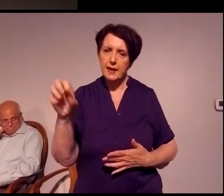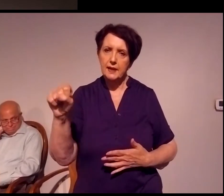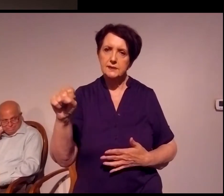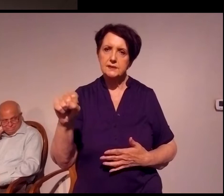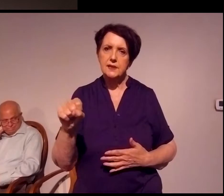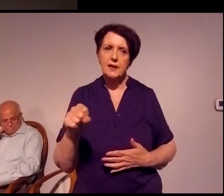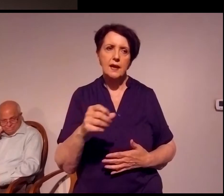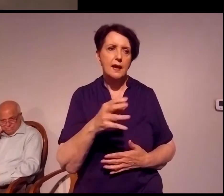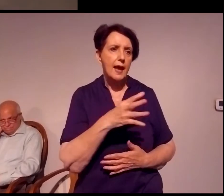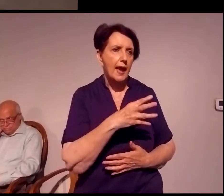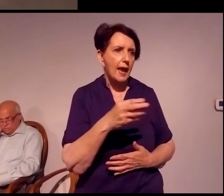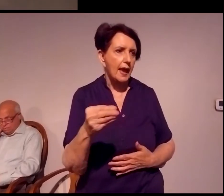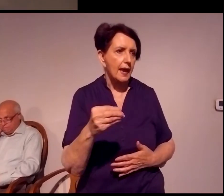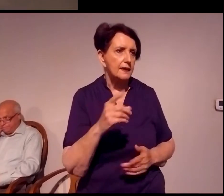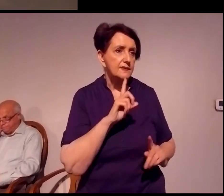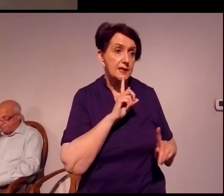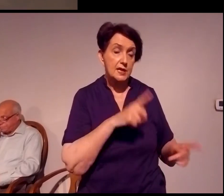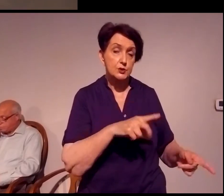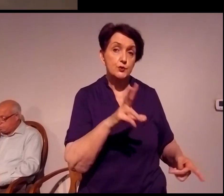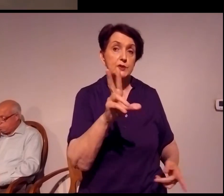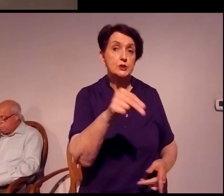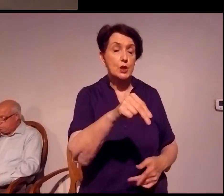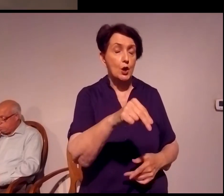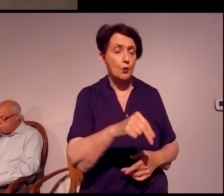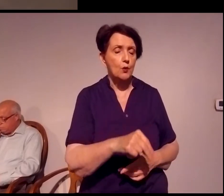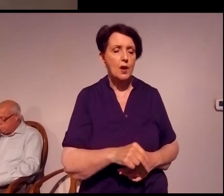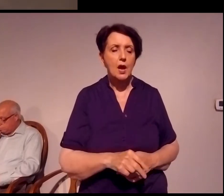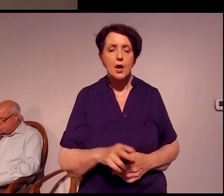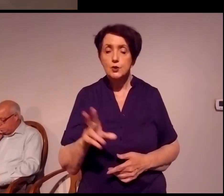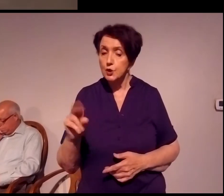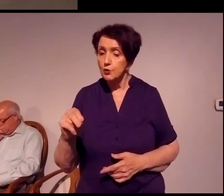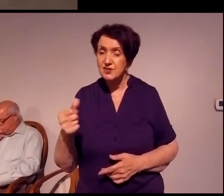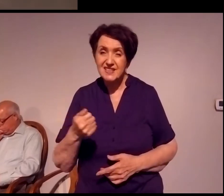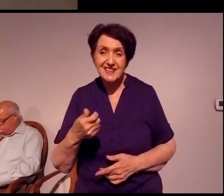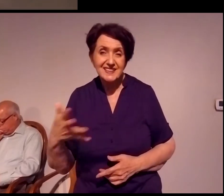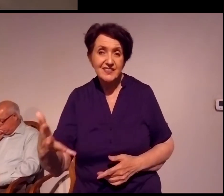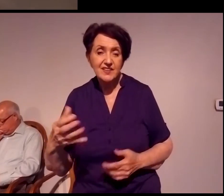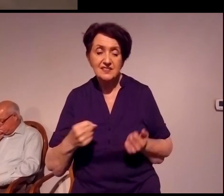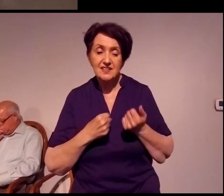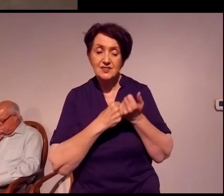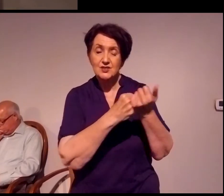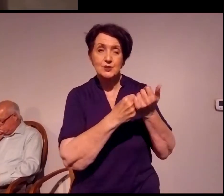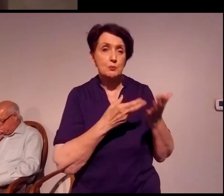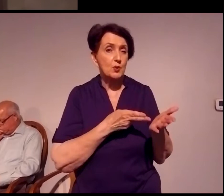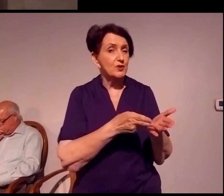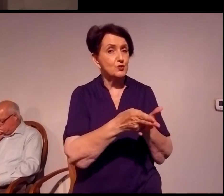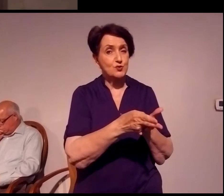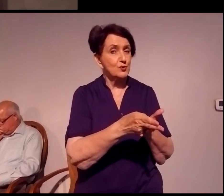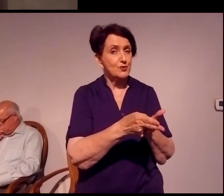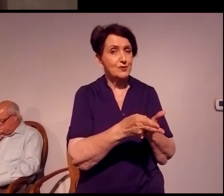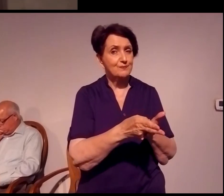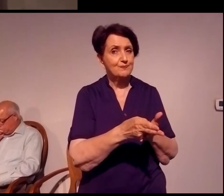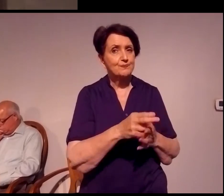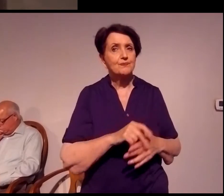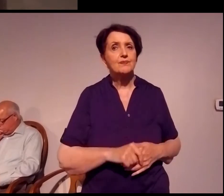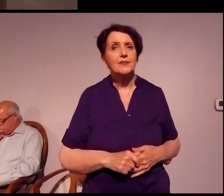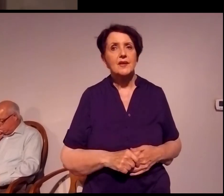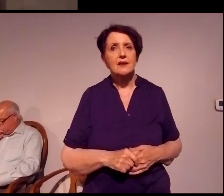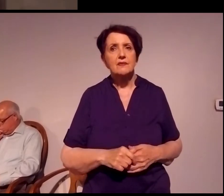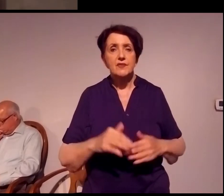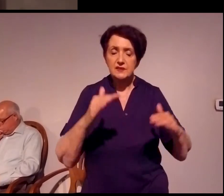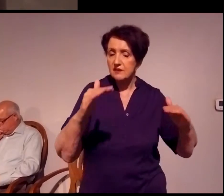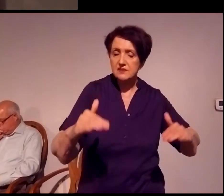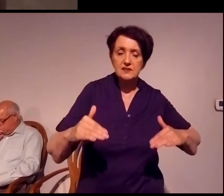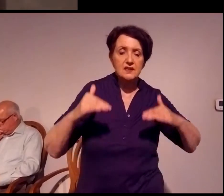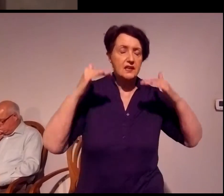And the answer is no. No to anything that does not support that truth. No to anything that does not lift us